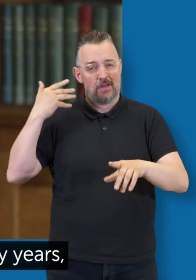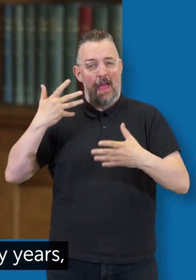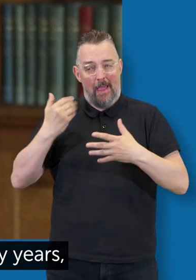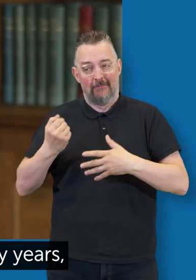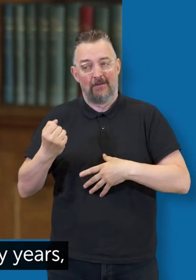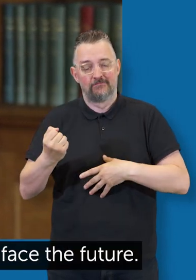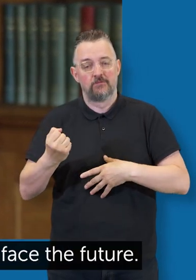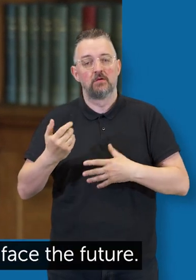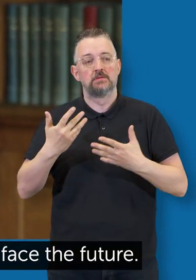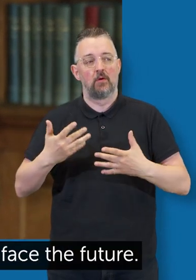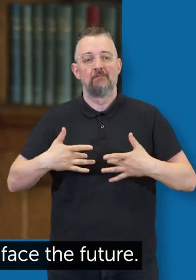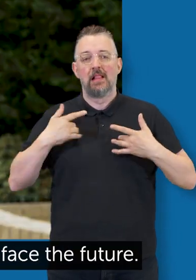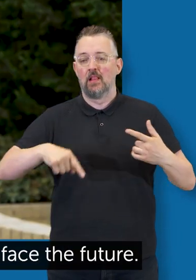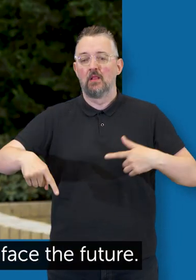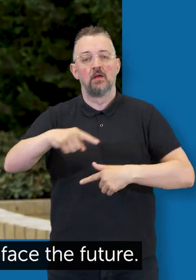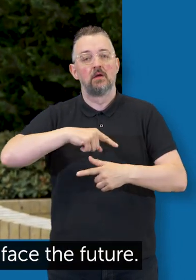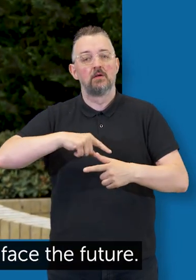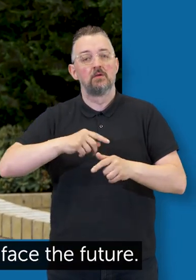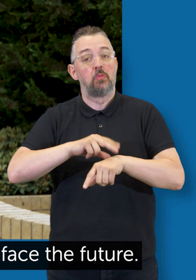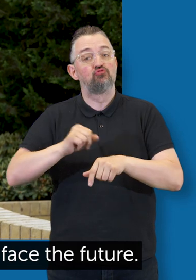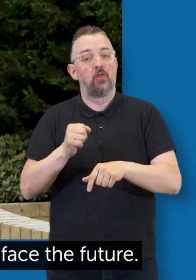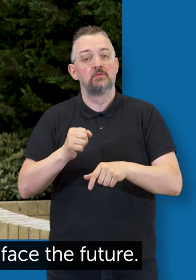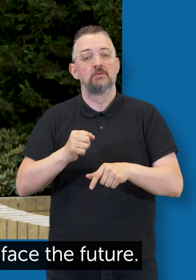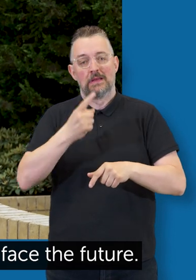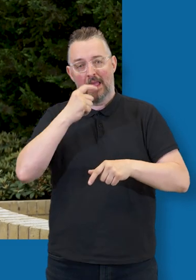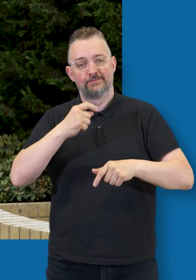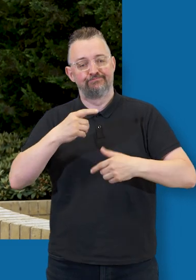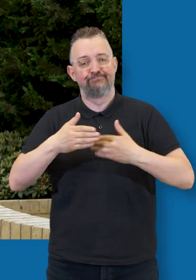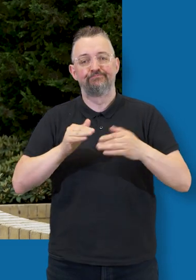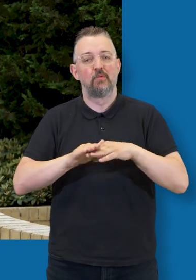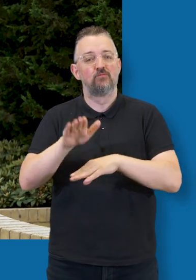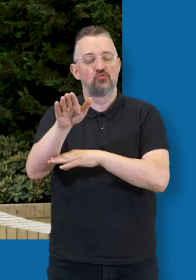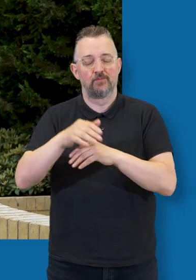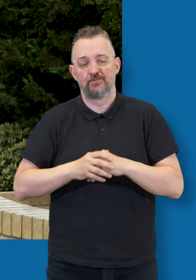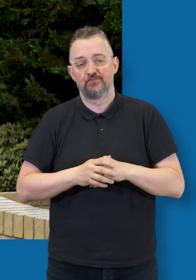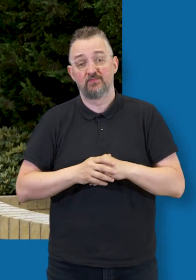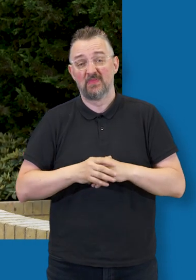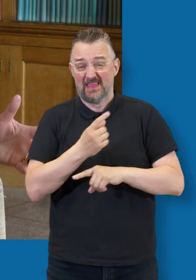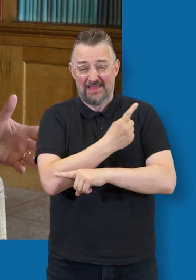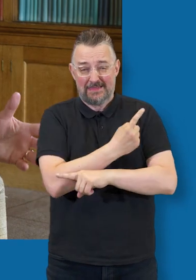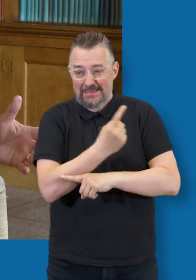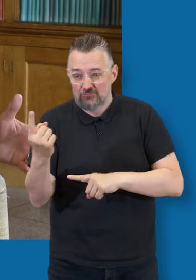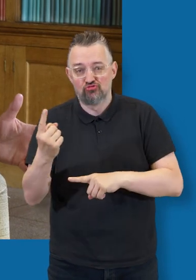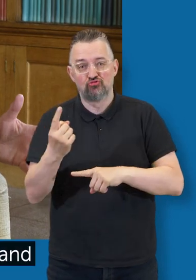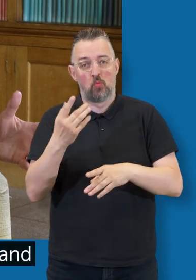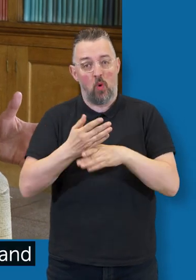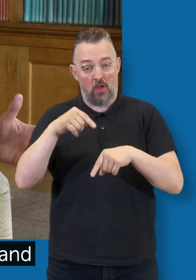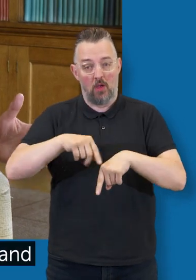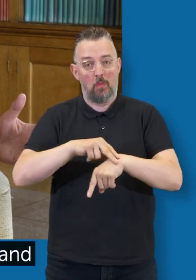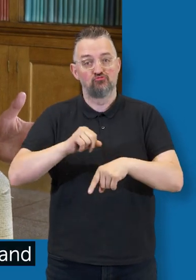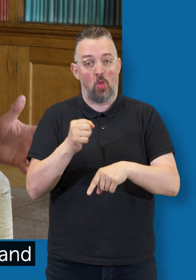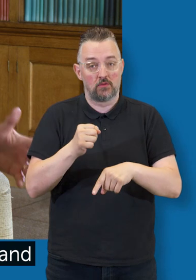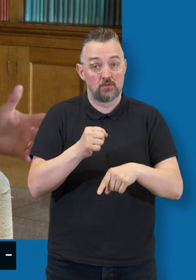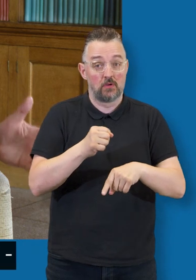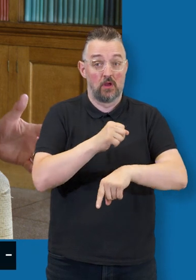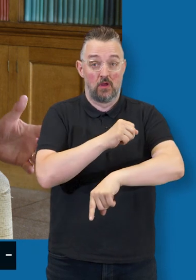early years, we're now well placed as an organisation to face the future. Every single individual within the police